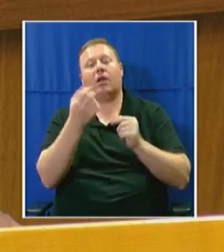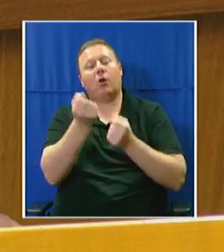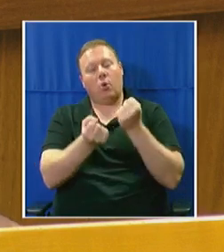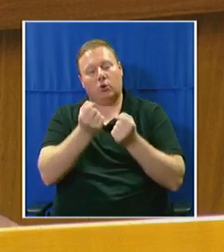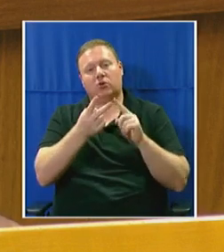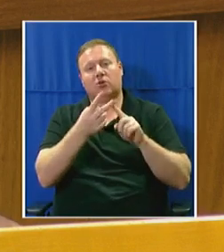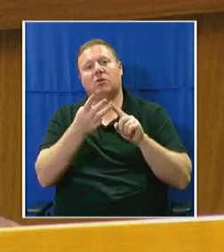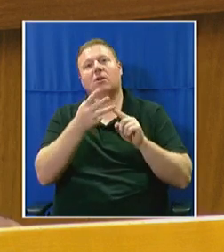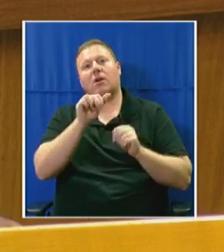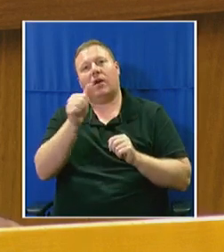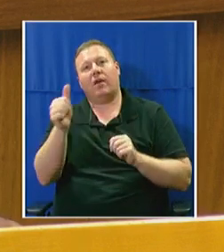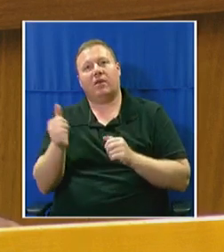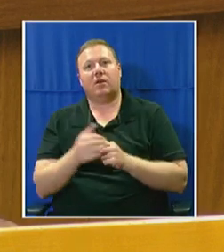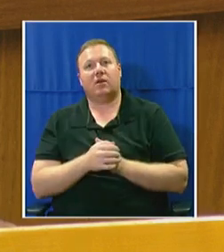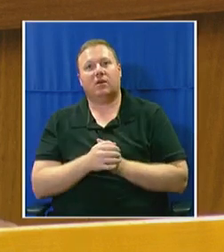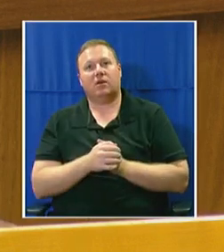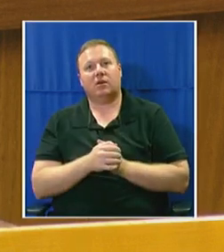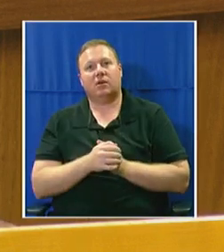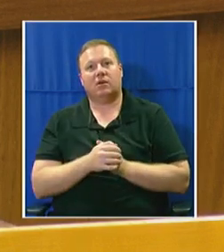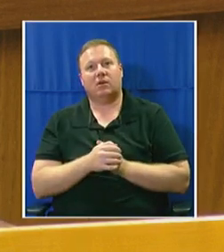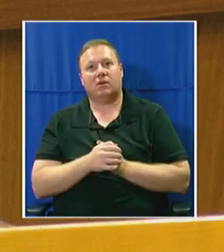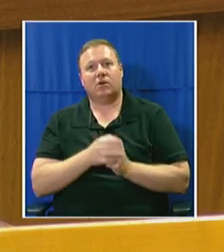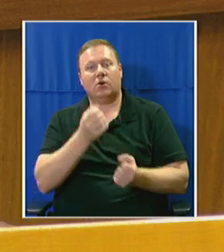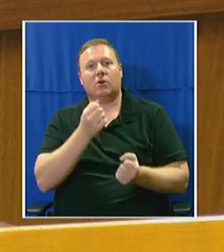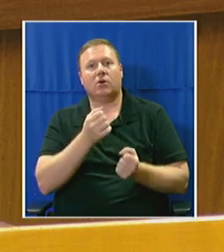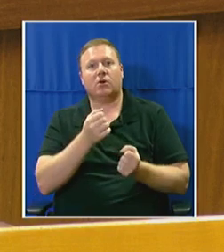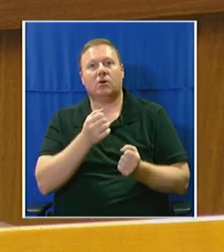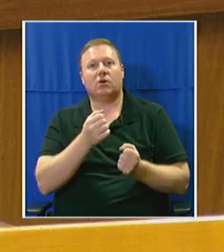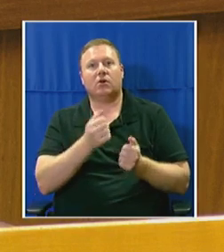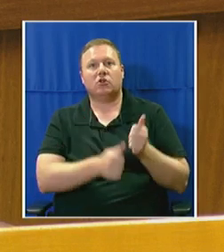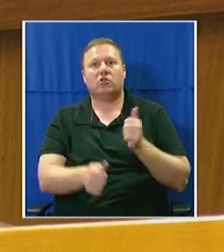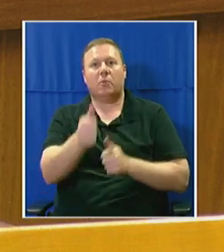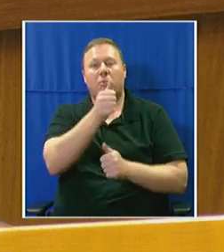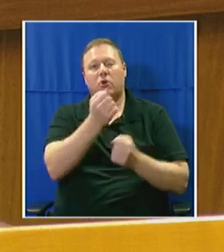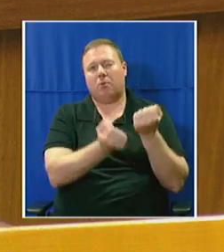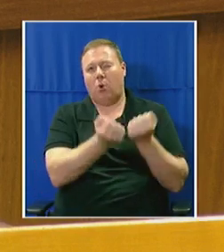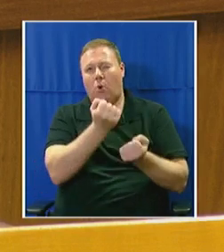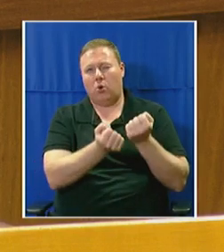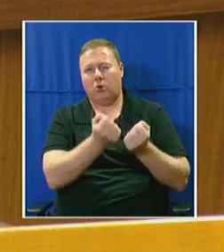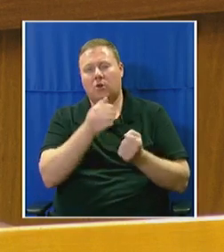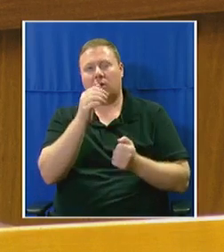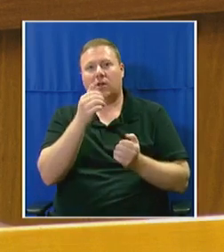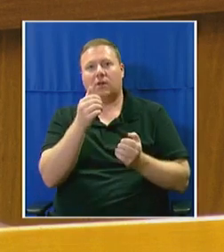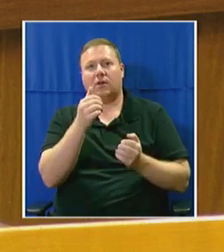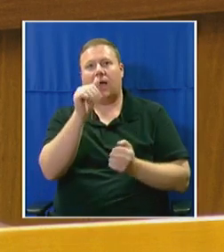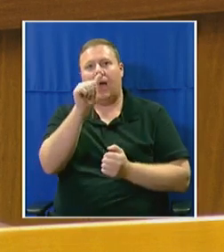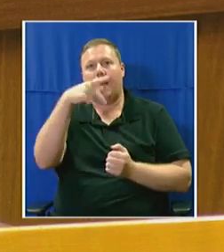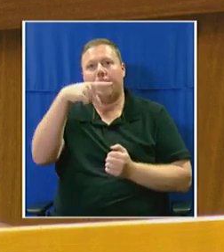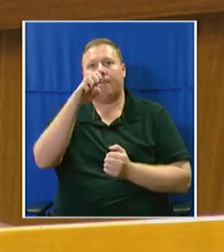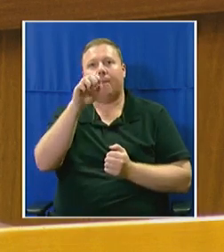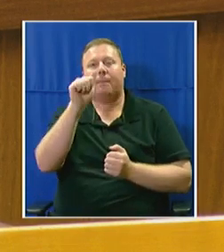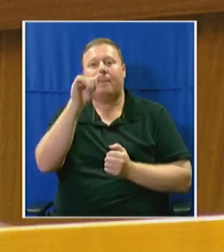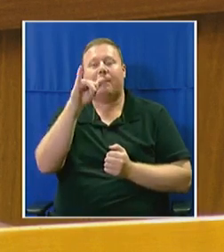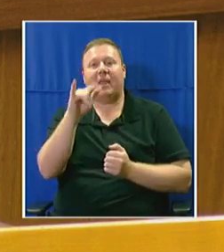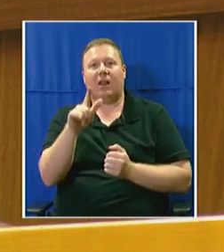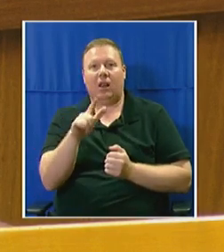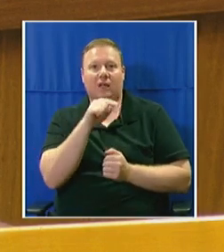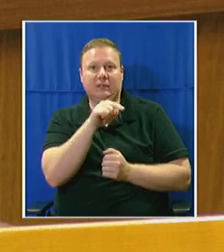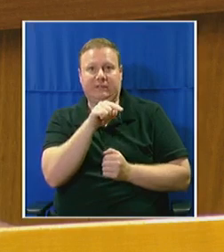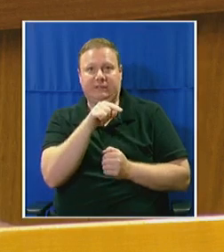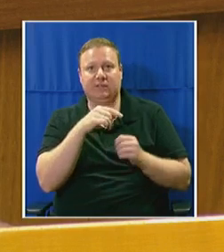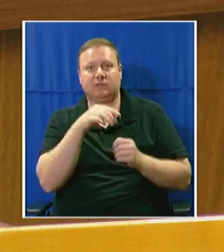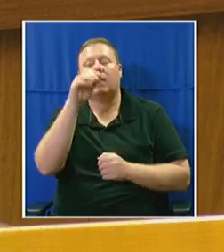stated that her reasons were personal the court in freedom freedom under law versus the national